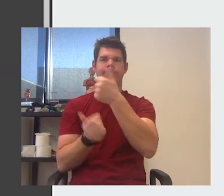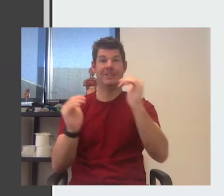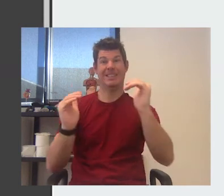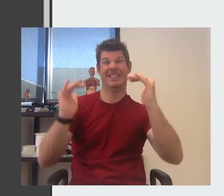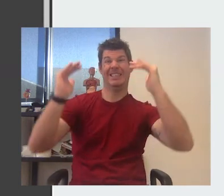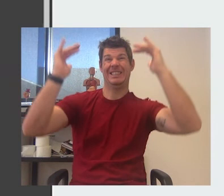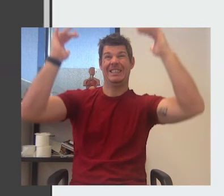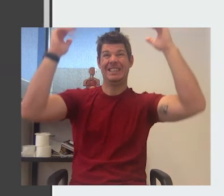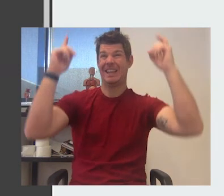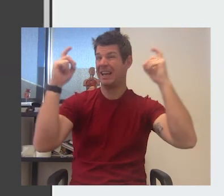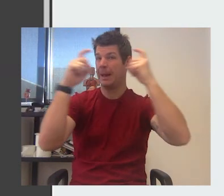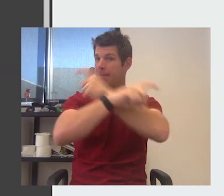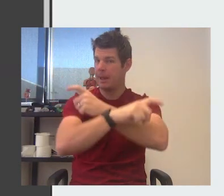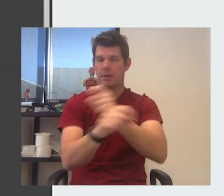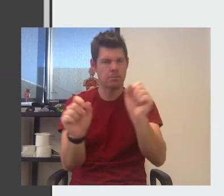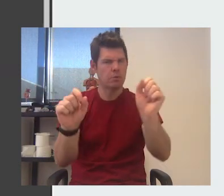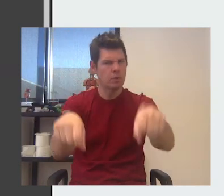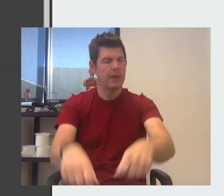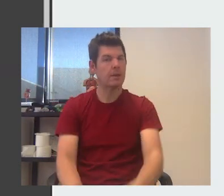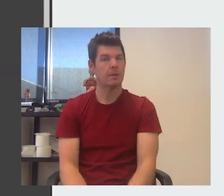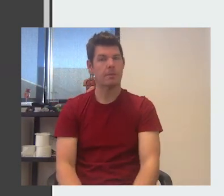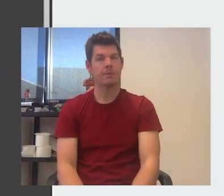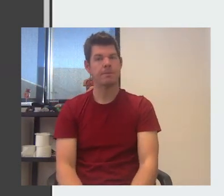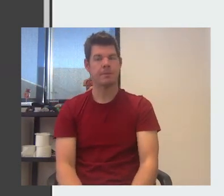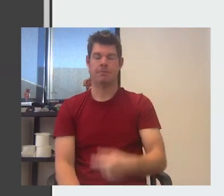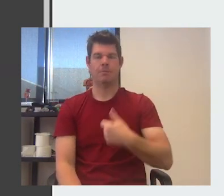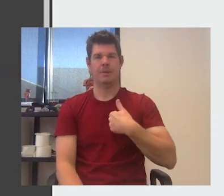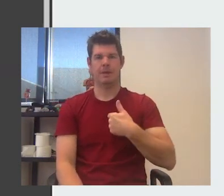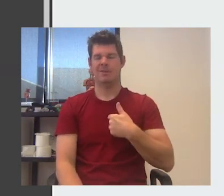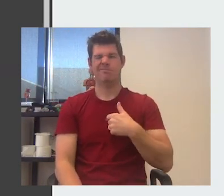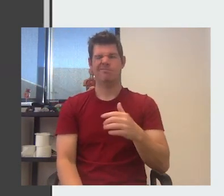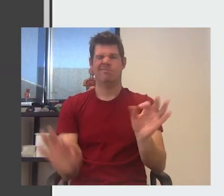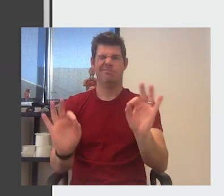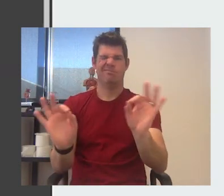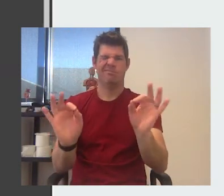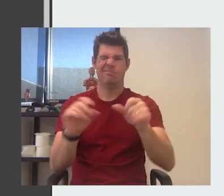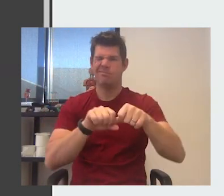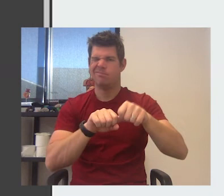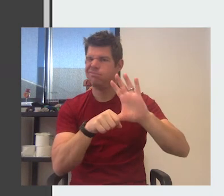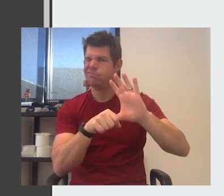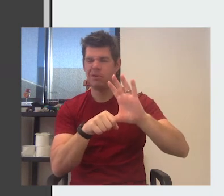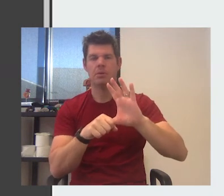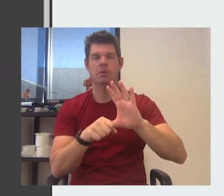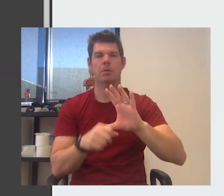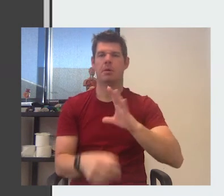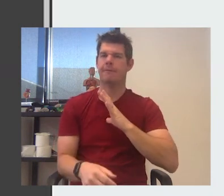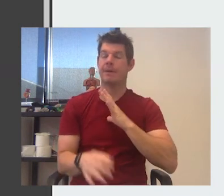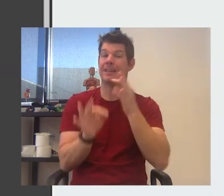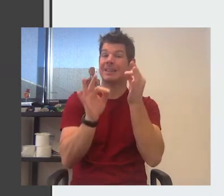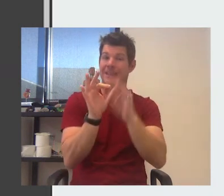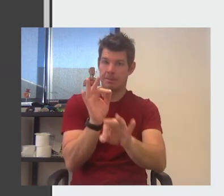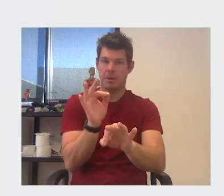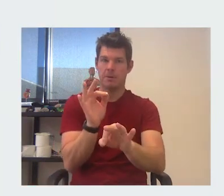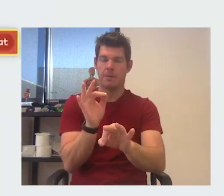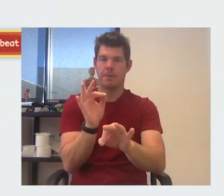more complicated than the way that I am going to do this. But for me, I'm going to keep things really, really simple. What I'm going to do